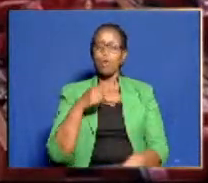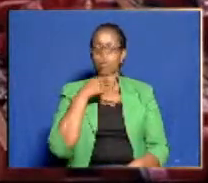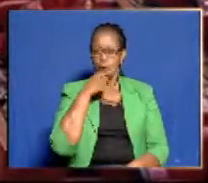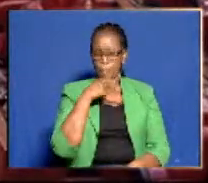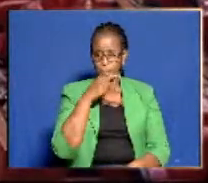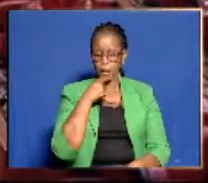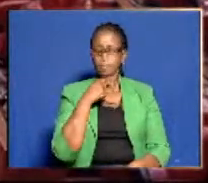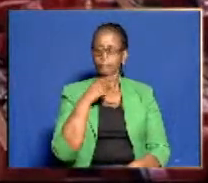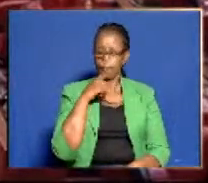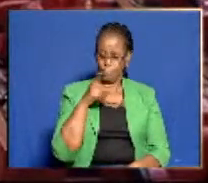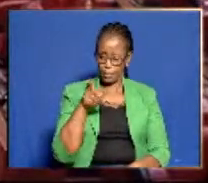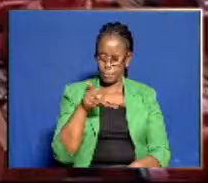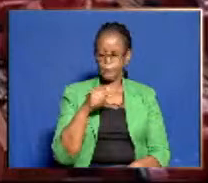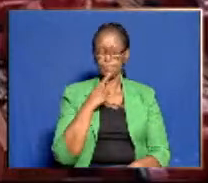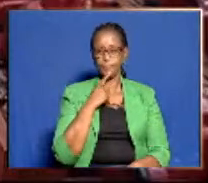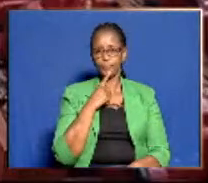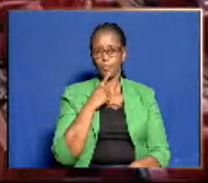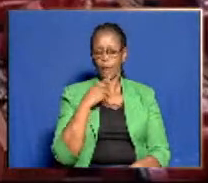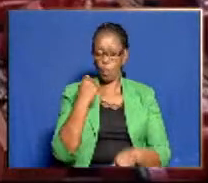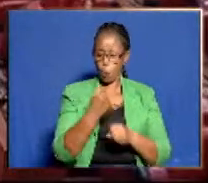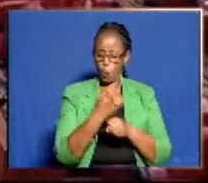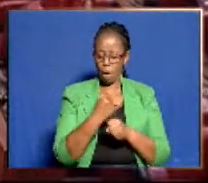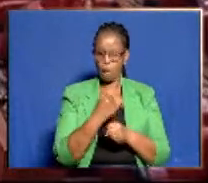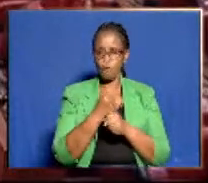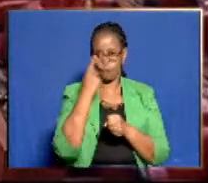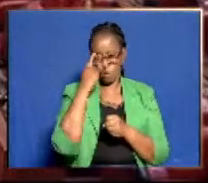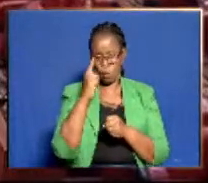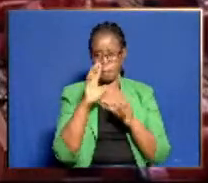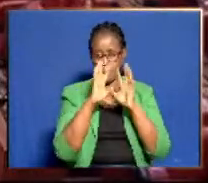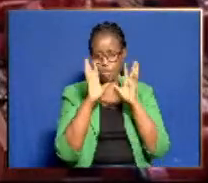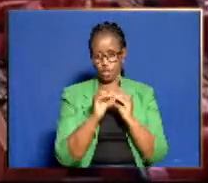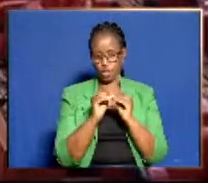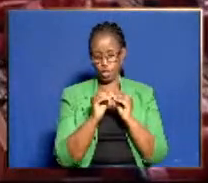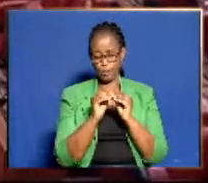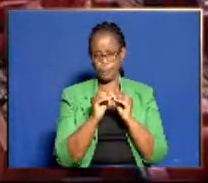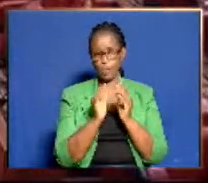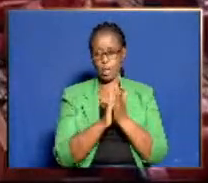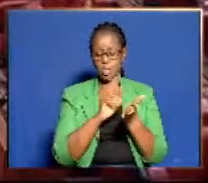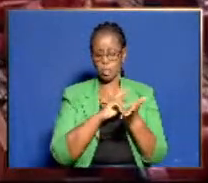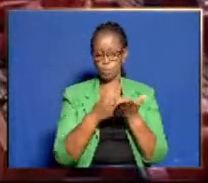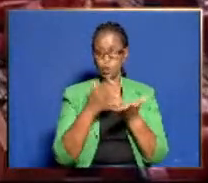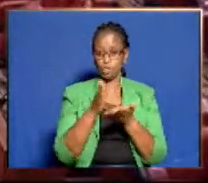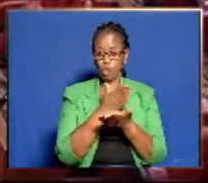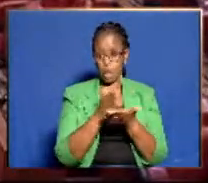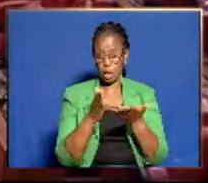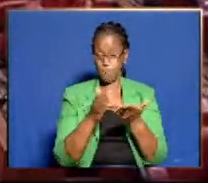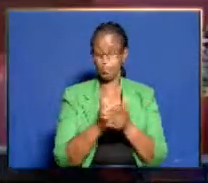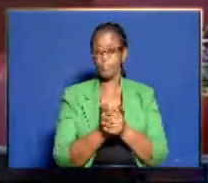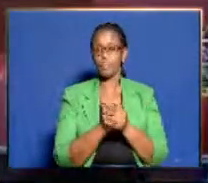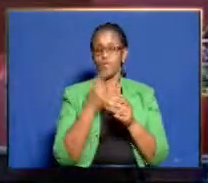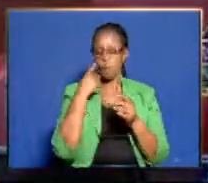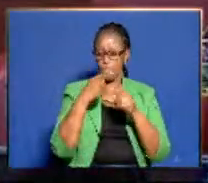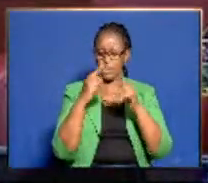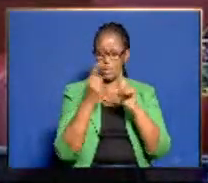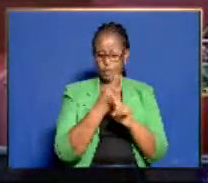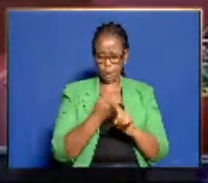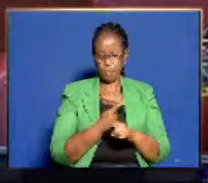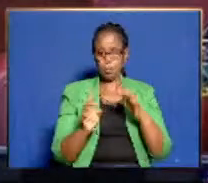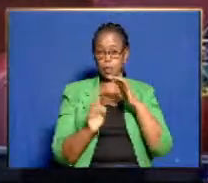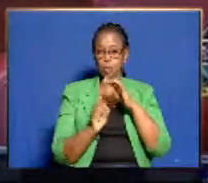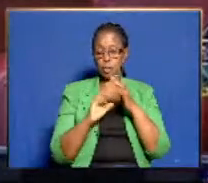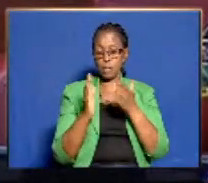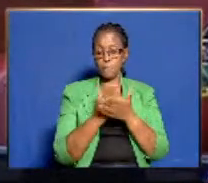this House, the function of budgeting and resource allocation to various ministries, departments,